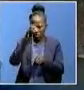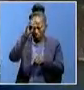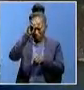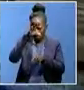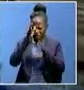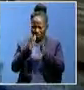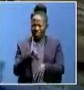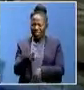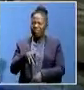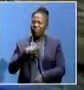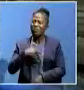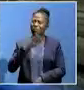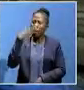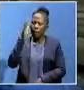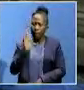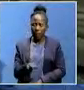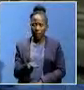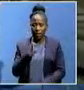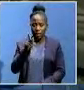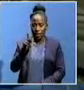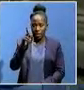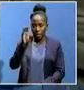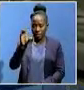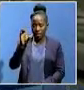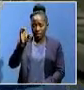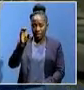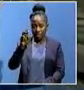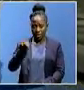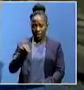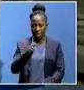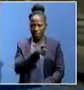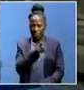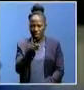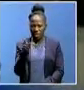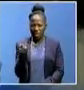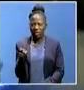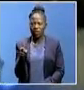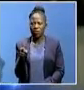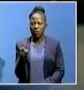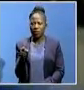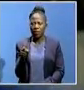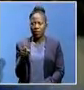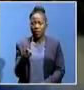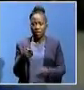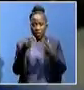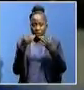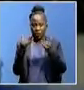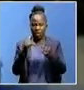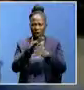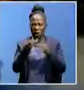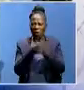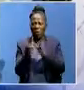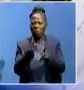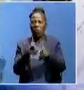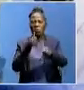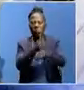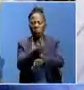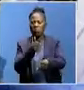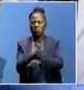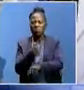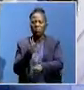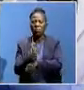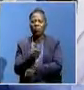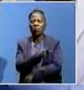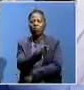sad man. KCM is on its knees and barely surviving, and all fingers are pointing at the